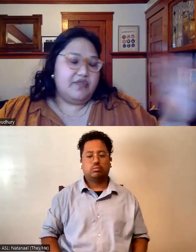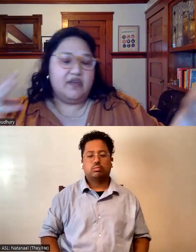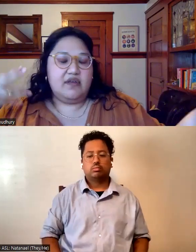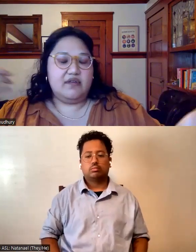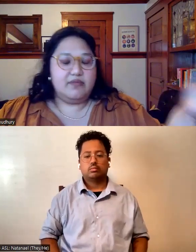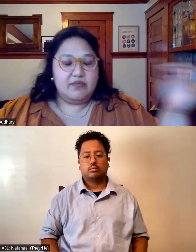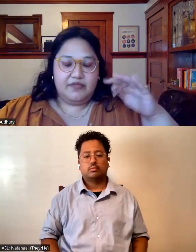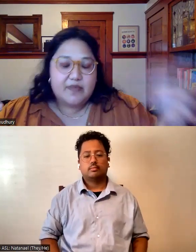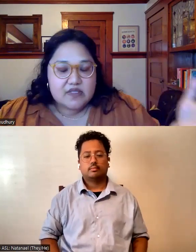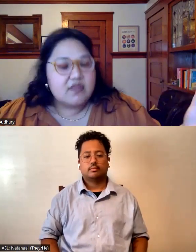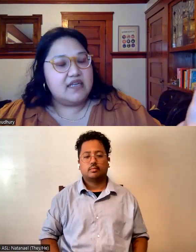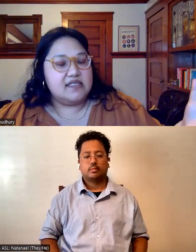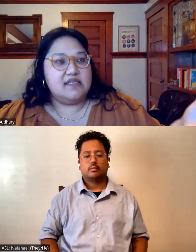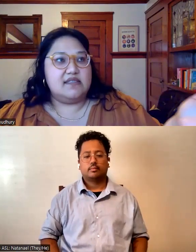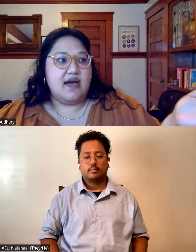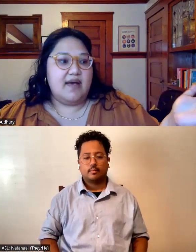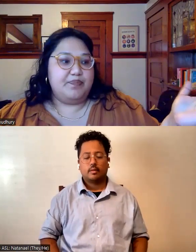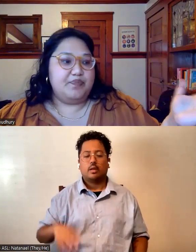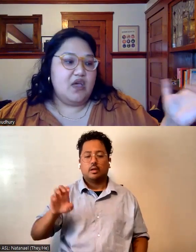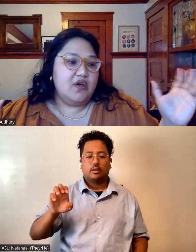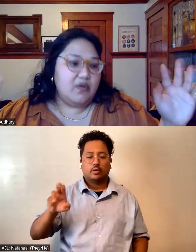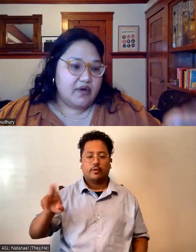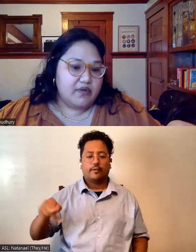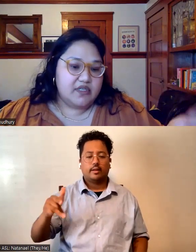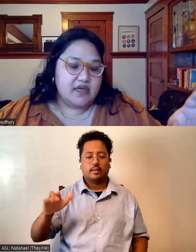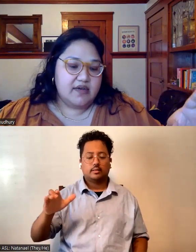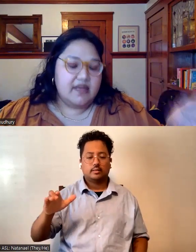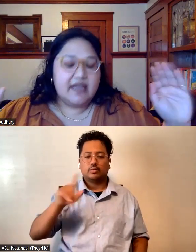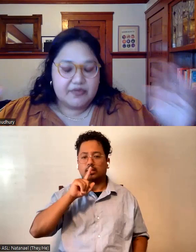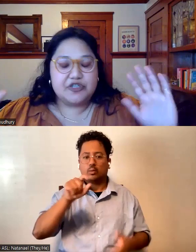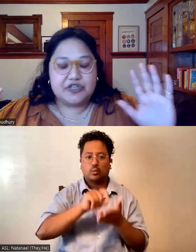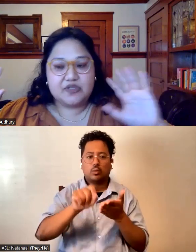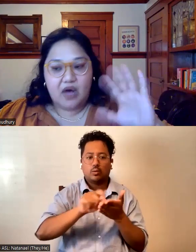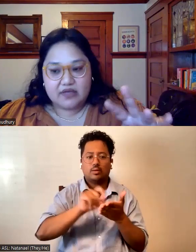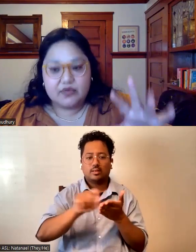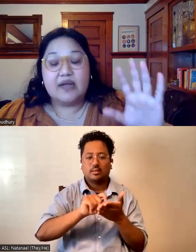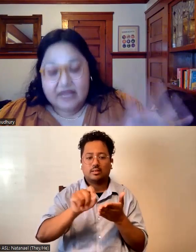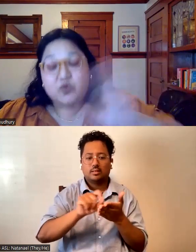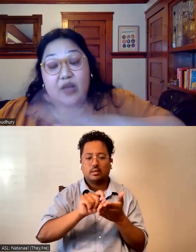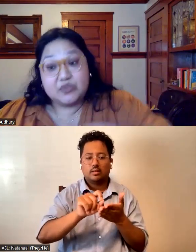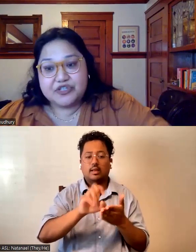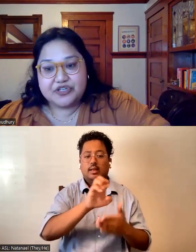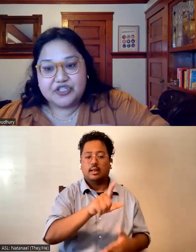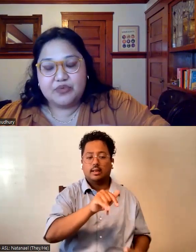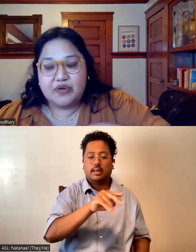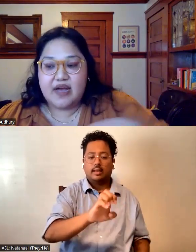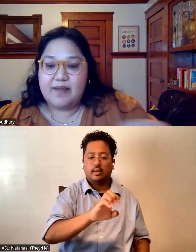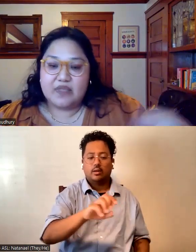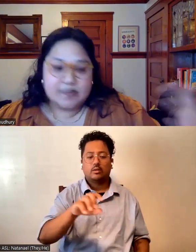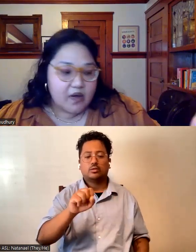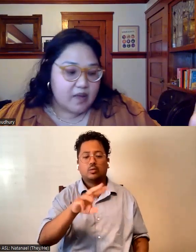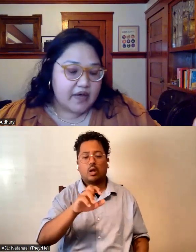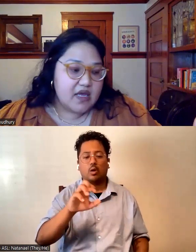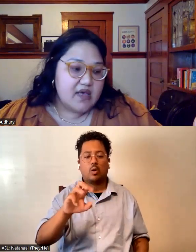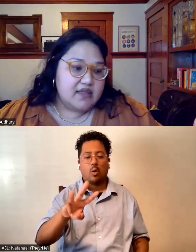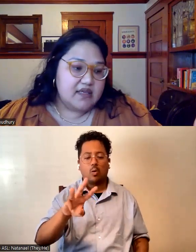one of the famous euthenticists who wrote Elaine Swallows Richard, she wrote this